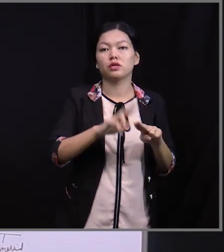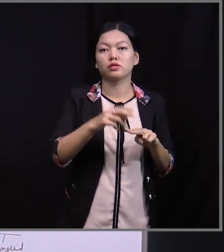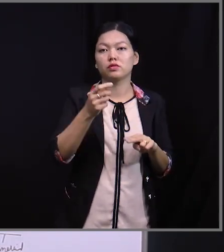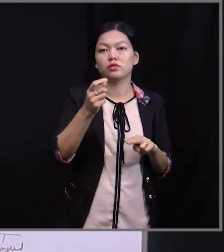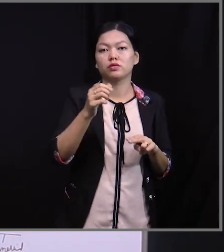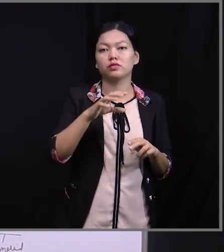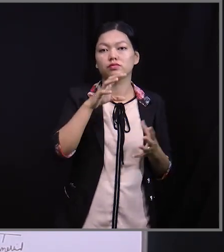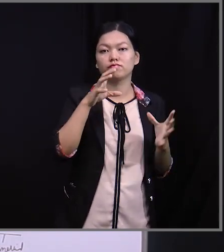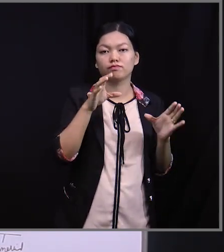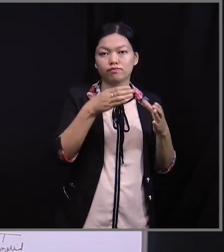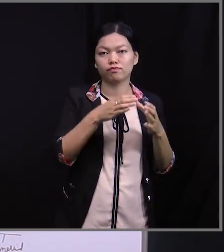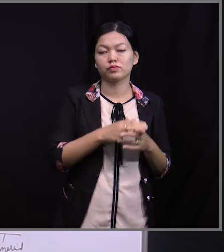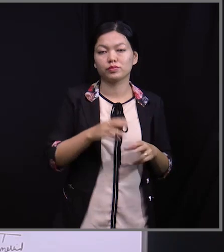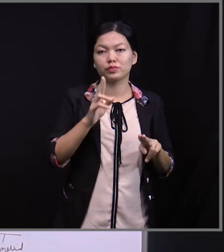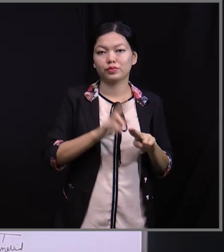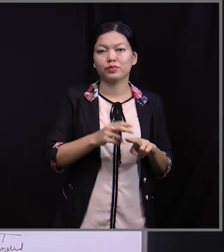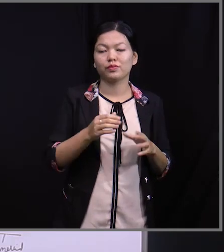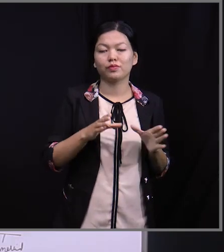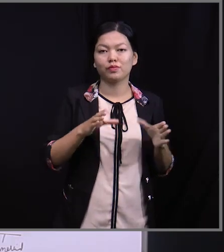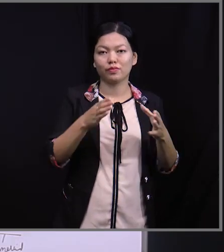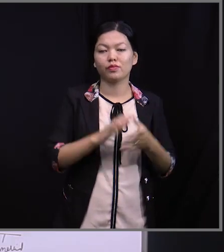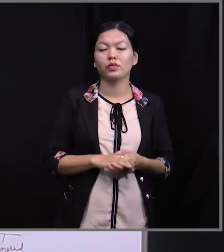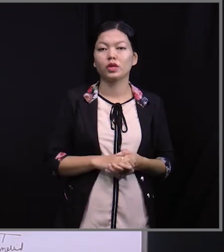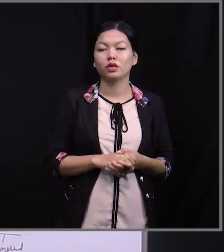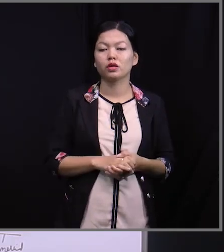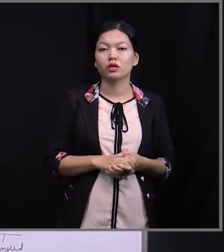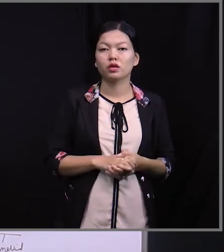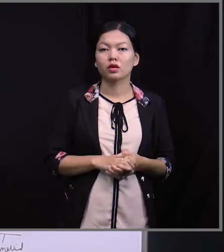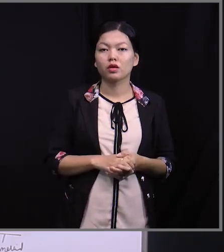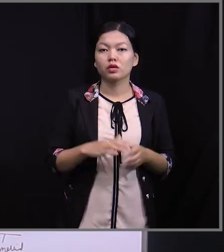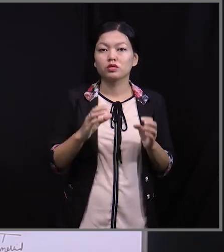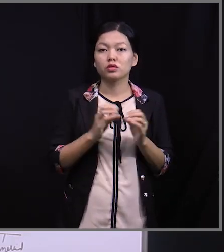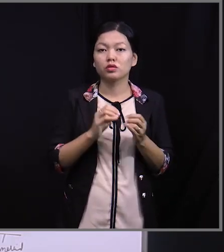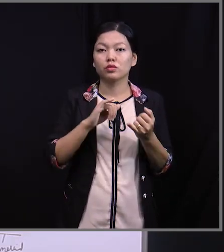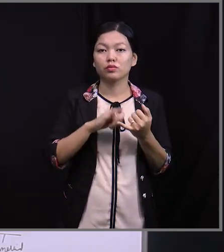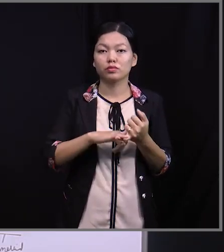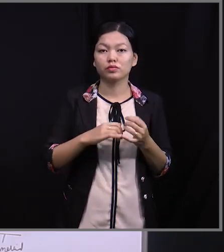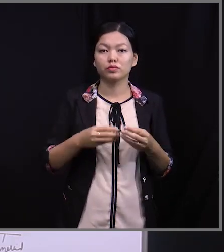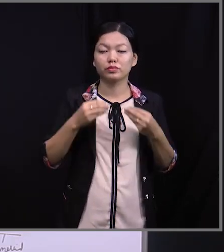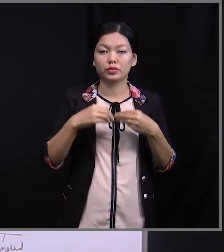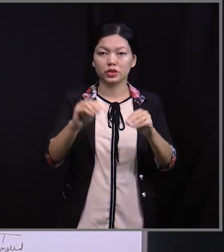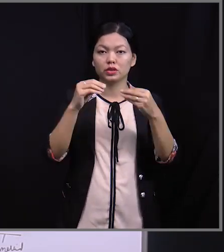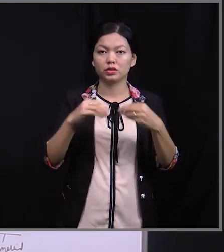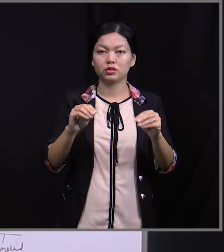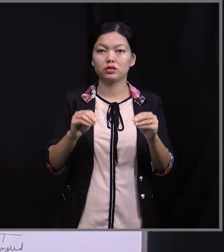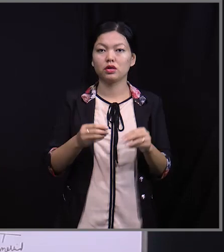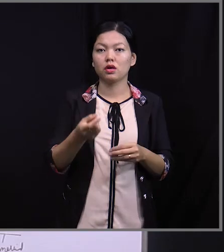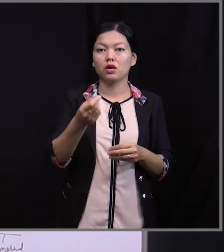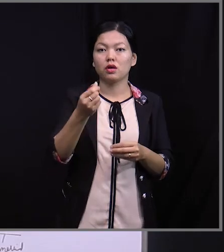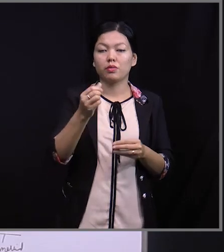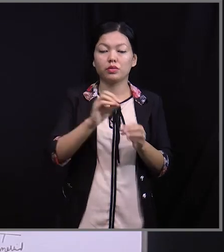finance, a business cannot survive and grow in the market. So as an entrepreneur, we